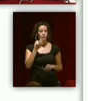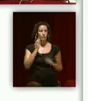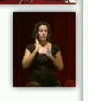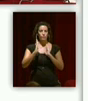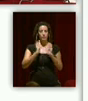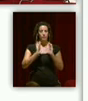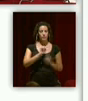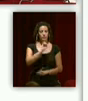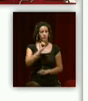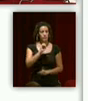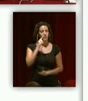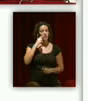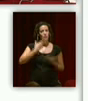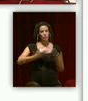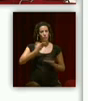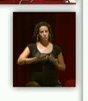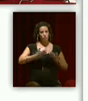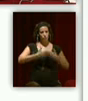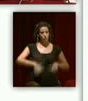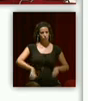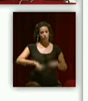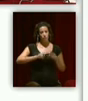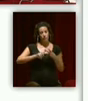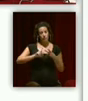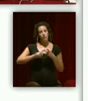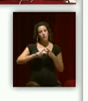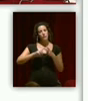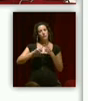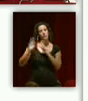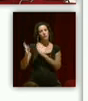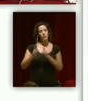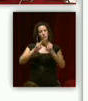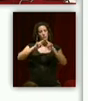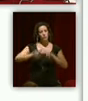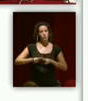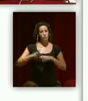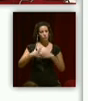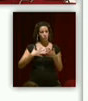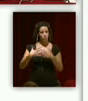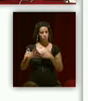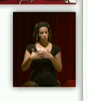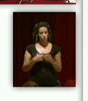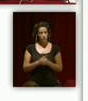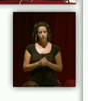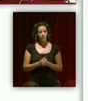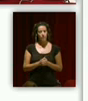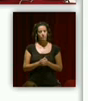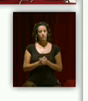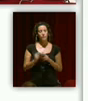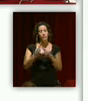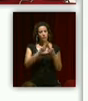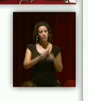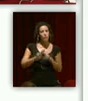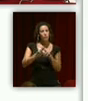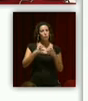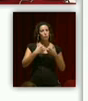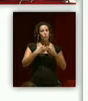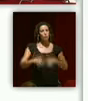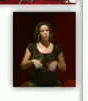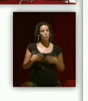web accessibility assessment, so the automatic stage A and B, the manual stage. The